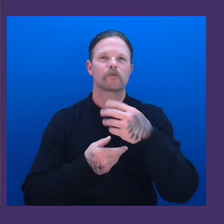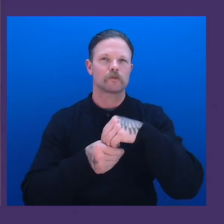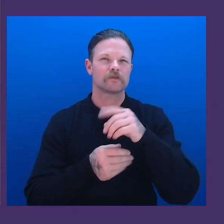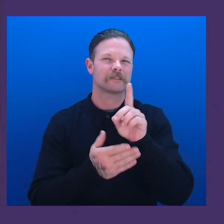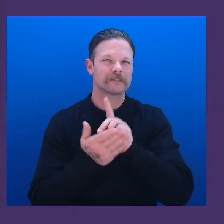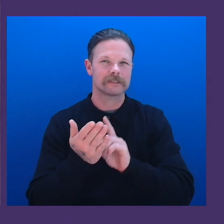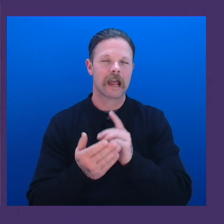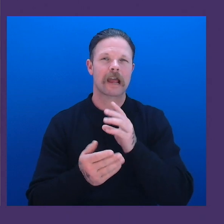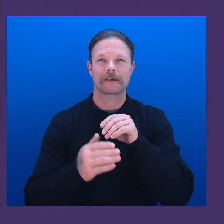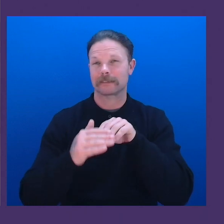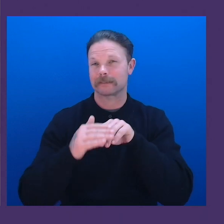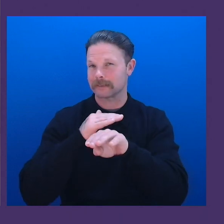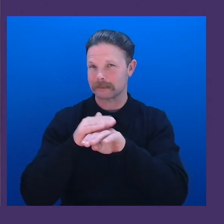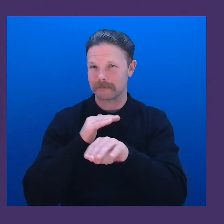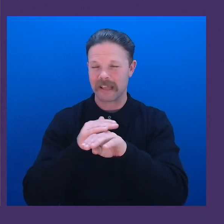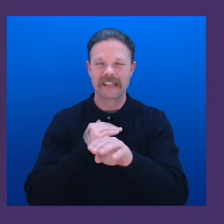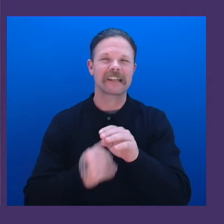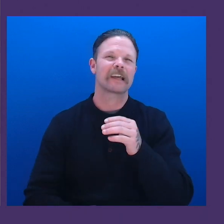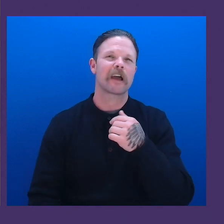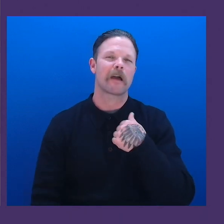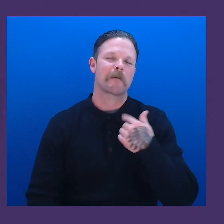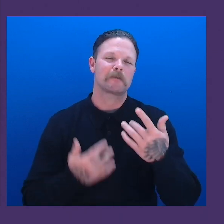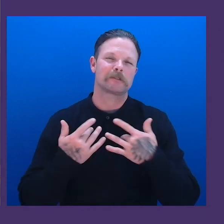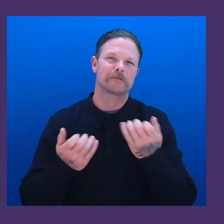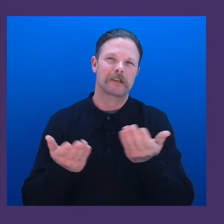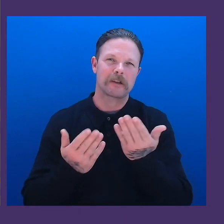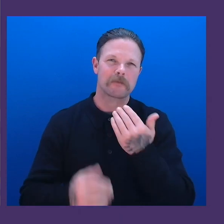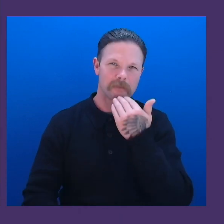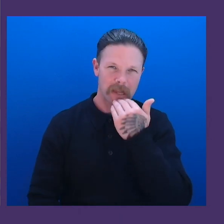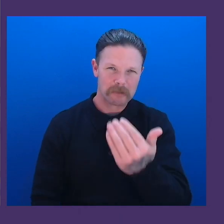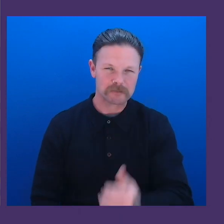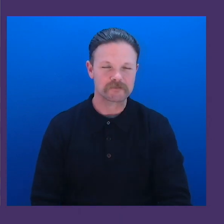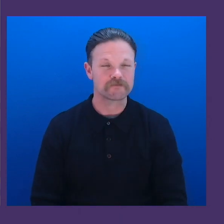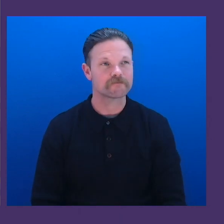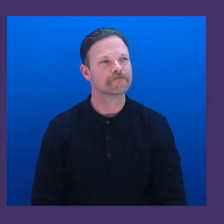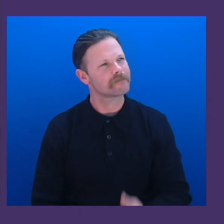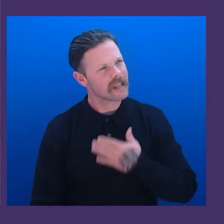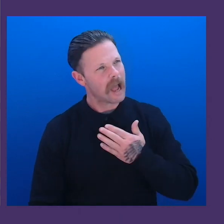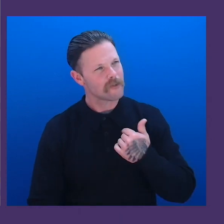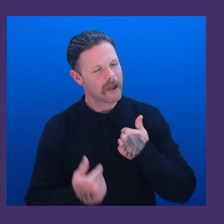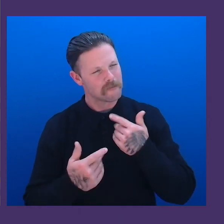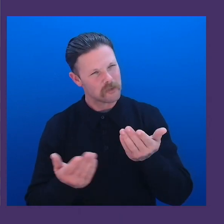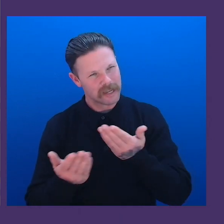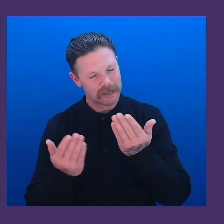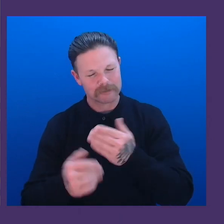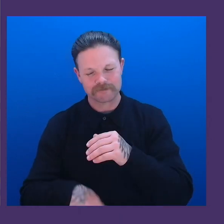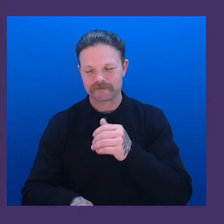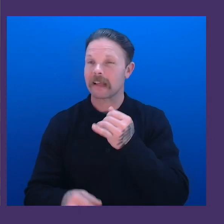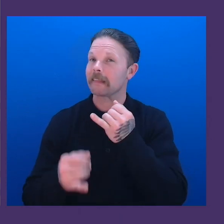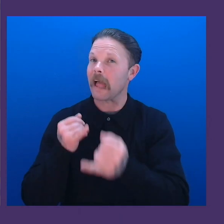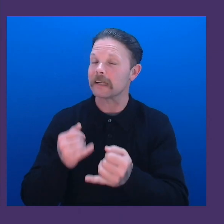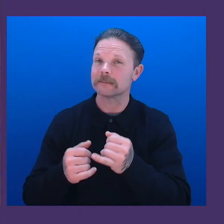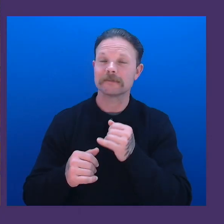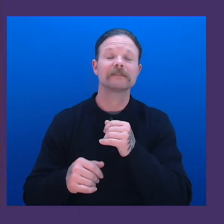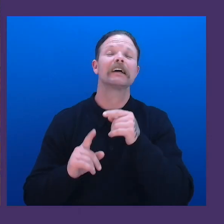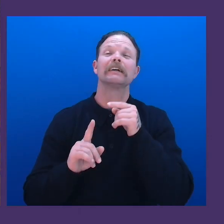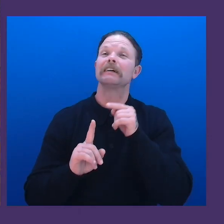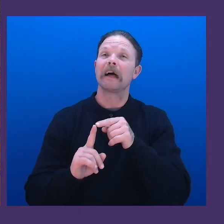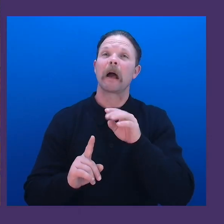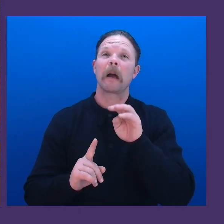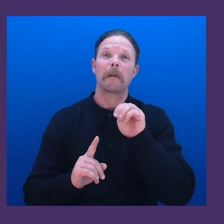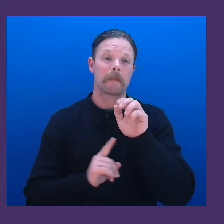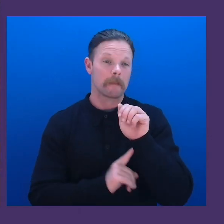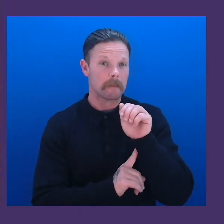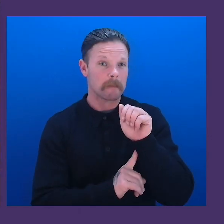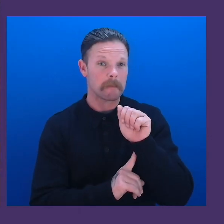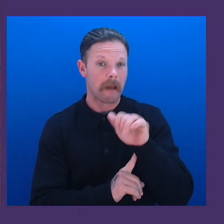accessibility. And I'm excited to be here. Thank you. Glad to have you here. And last but not least, Maya. Maya Alvarado. Hello, I'm